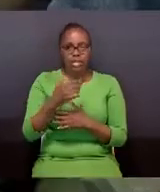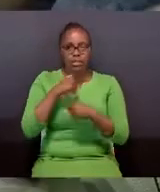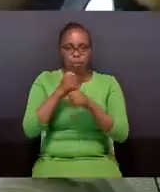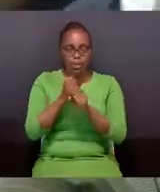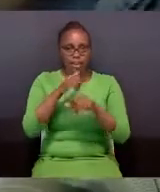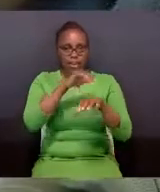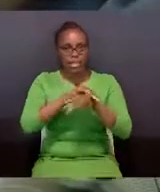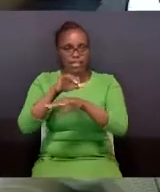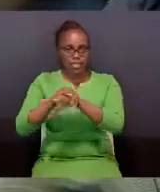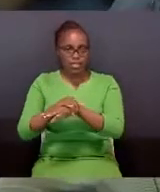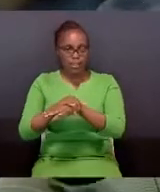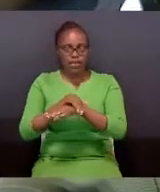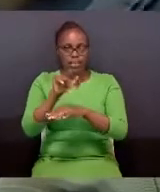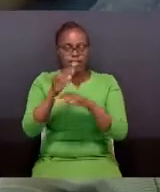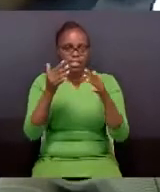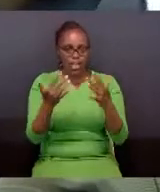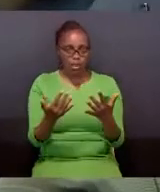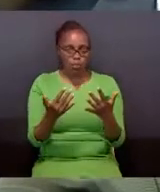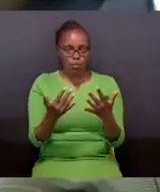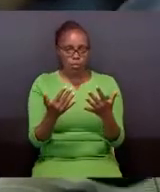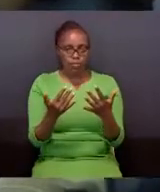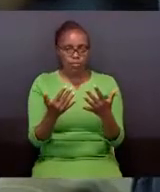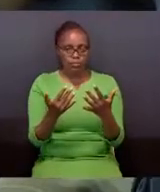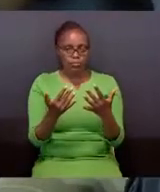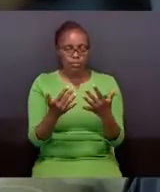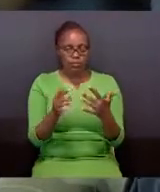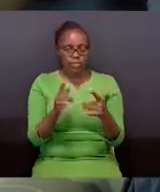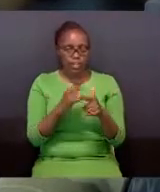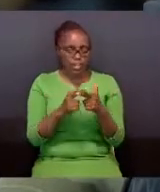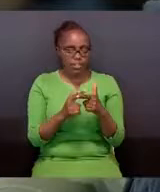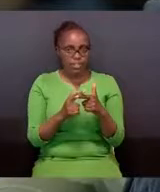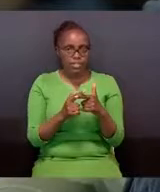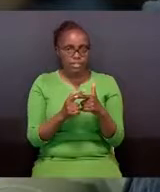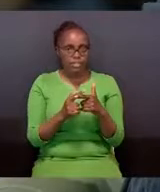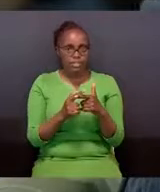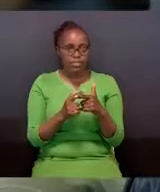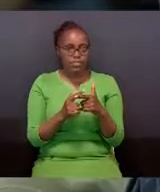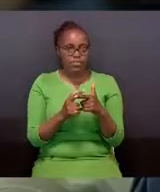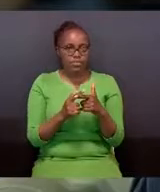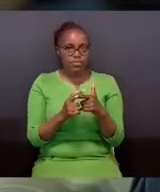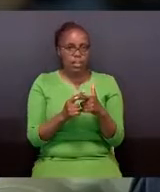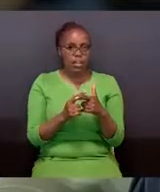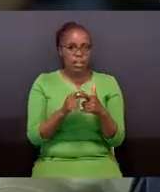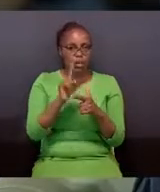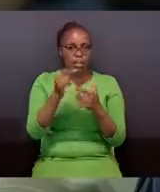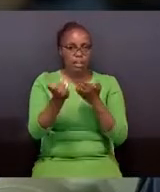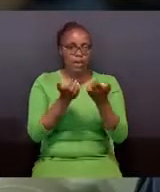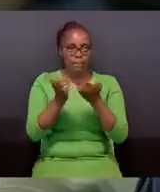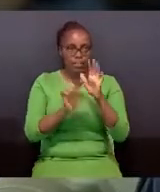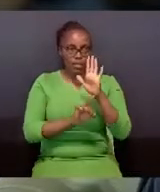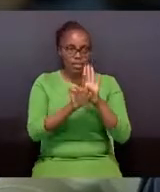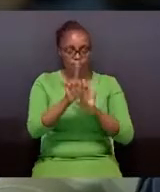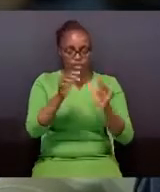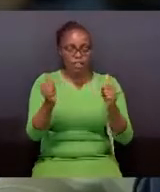reach. So that is how, therefore, one, business development